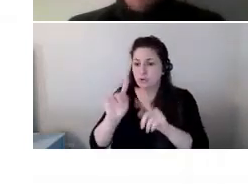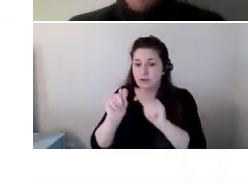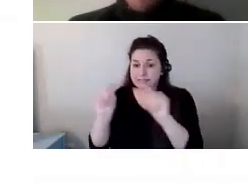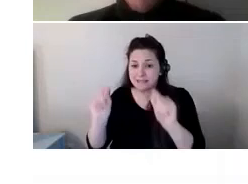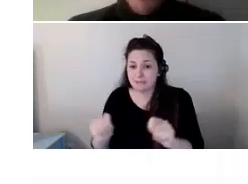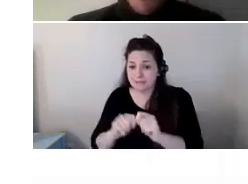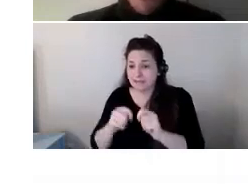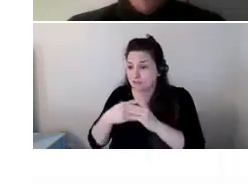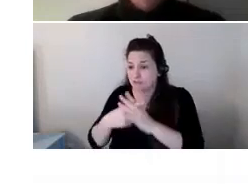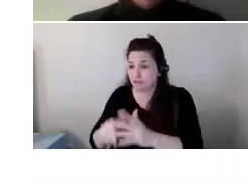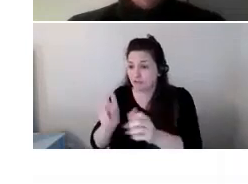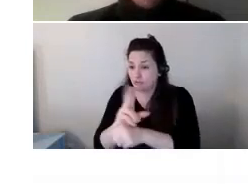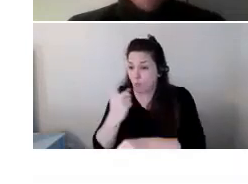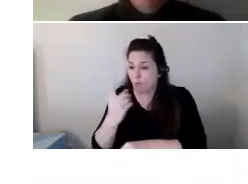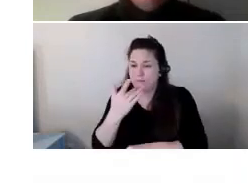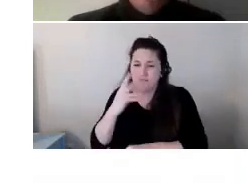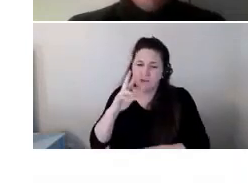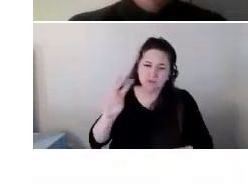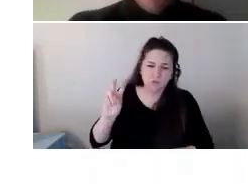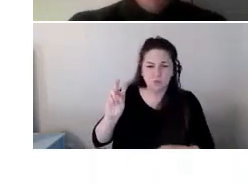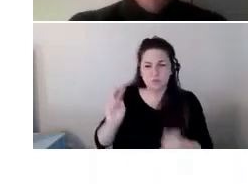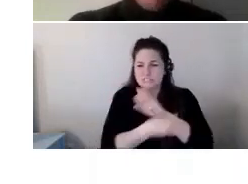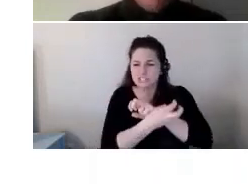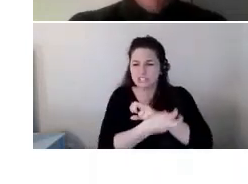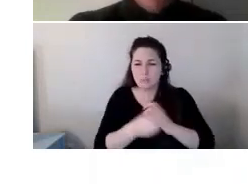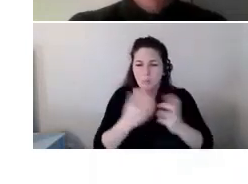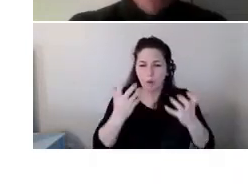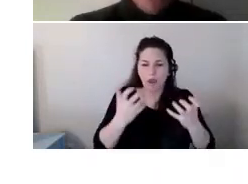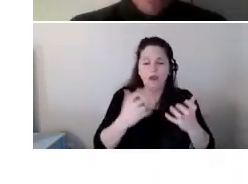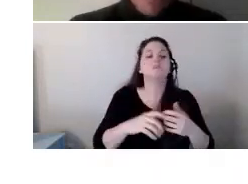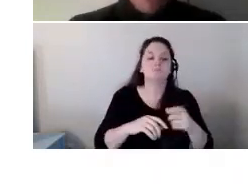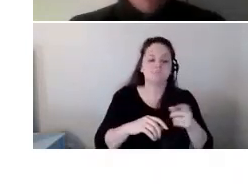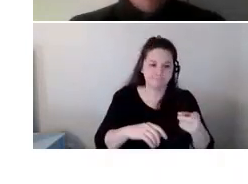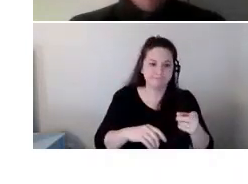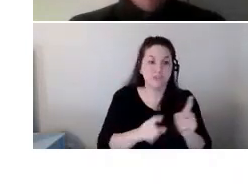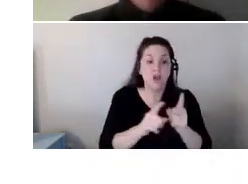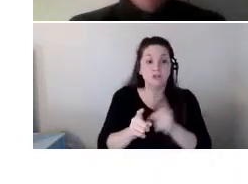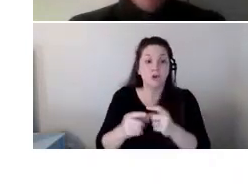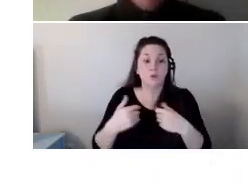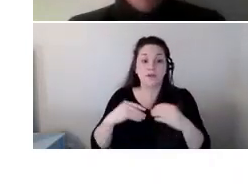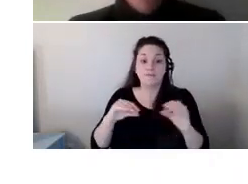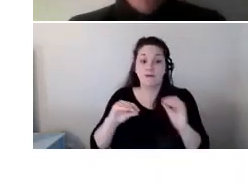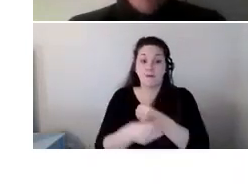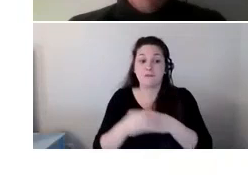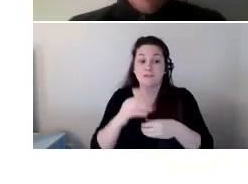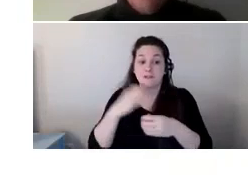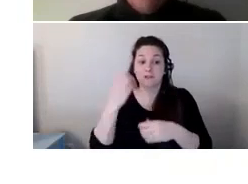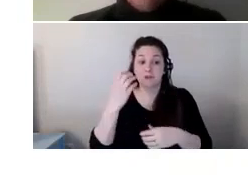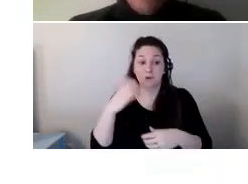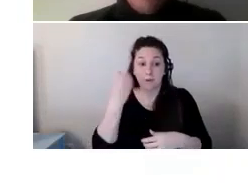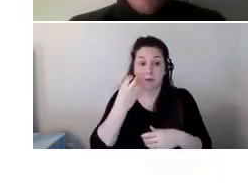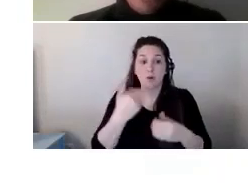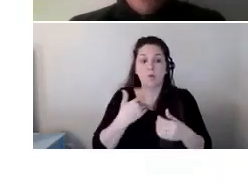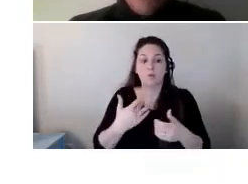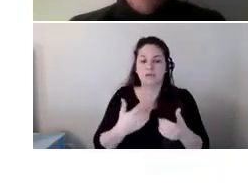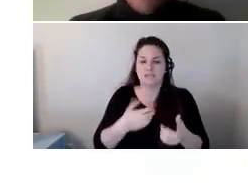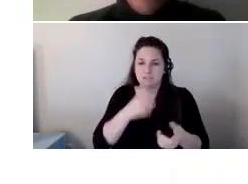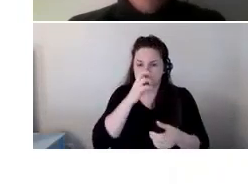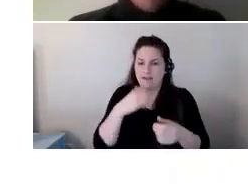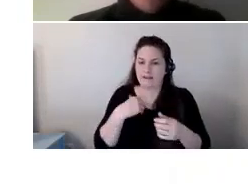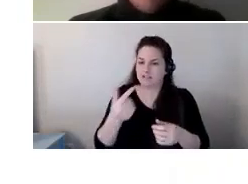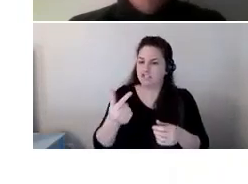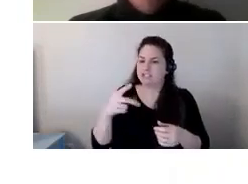started. And since we have an office in Europe, we strictly adhere to GDPR privacy